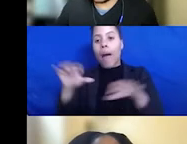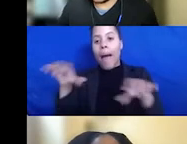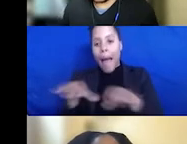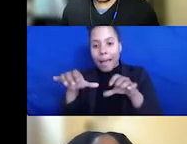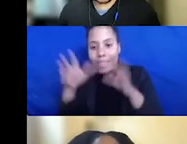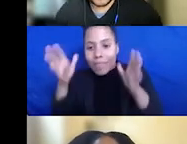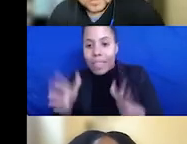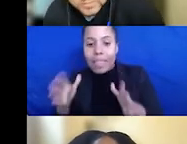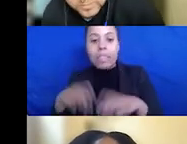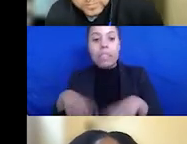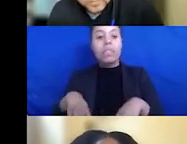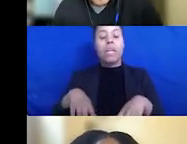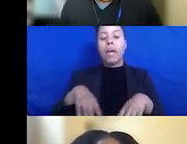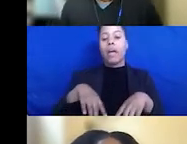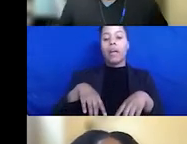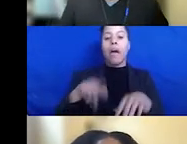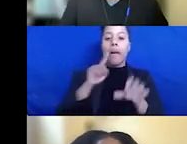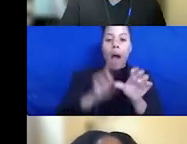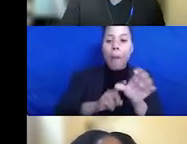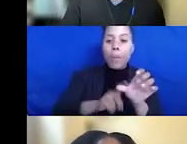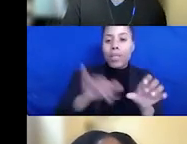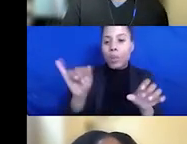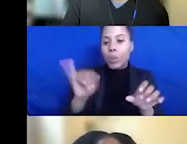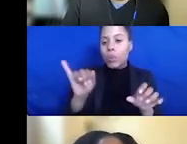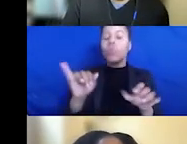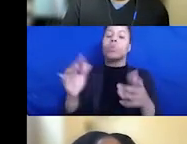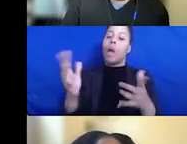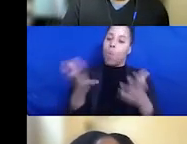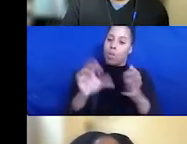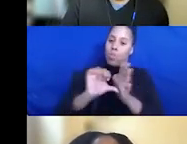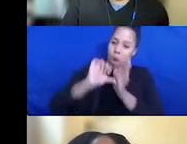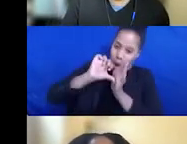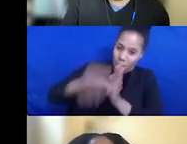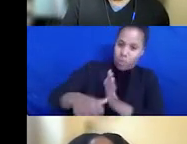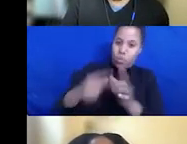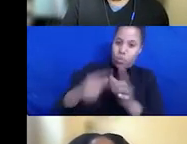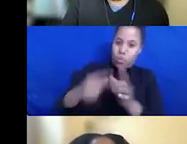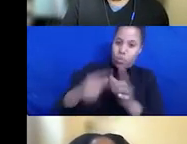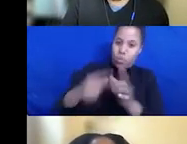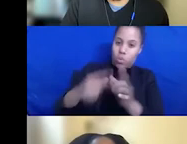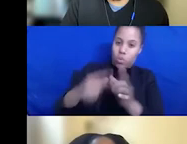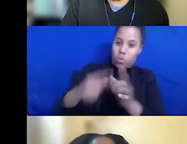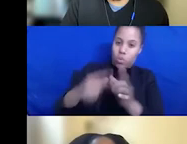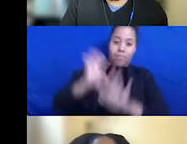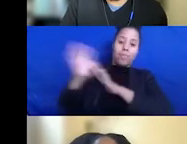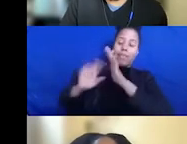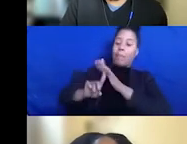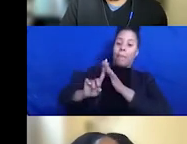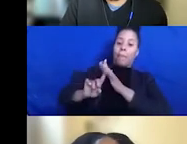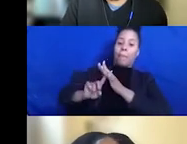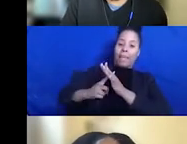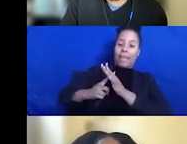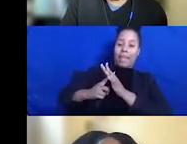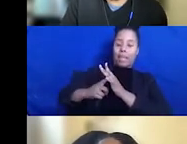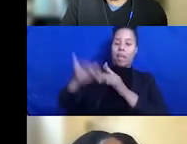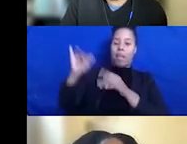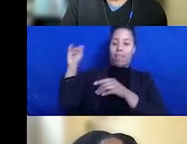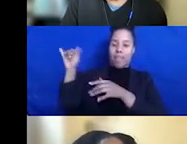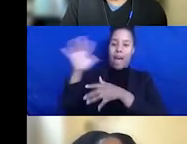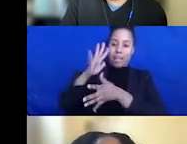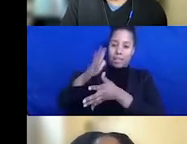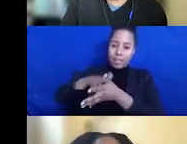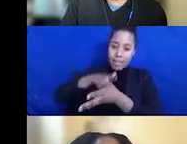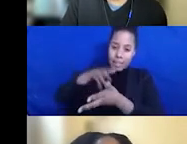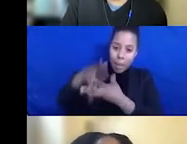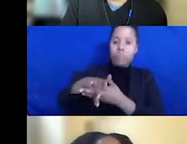like underscore again that from the beginning, like really from the beginning, the inception of the FBI